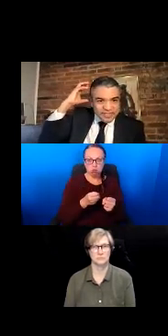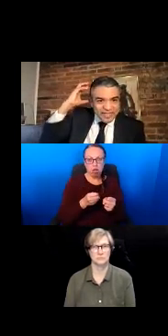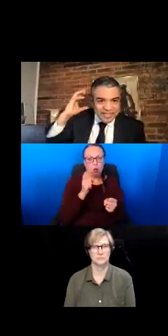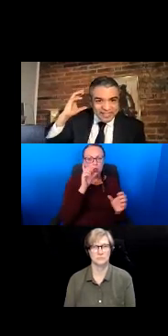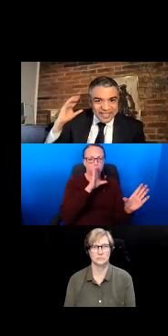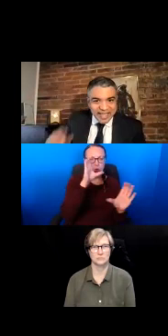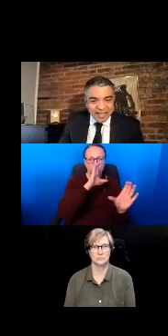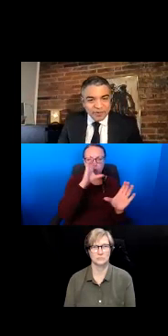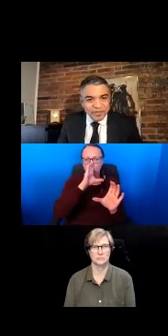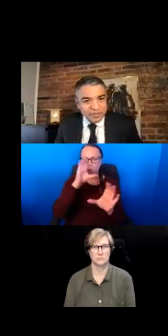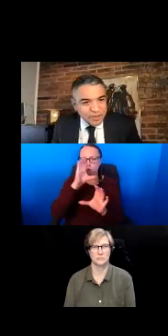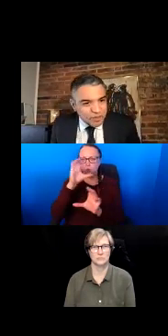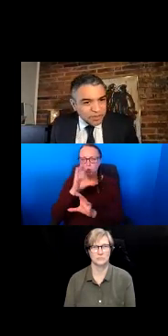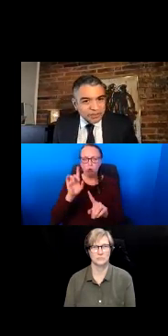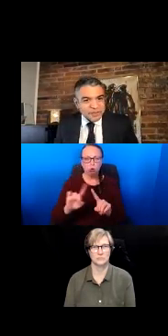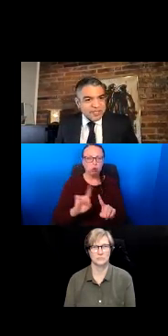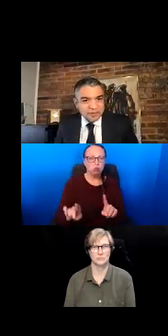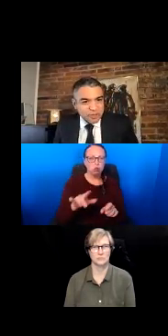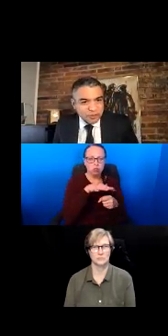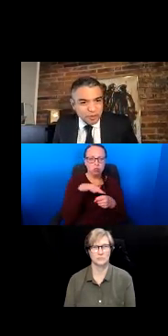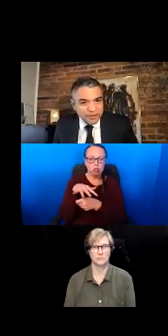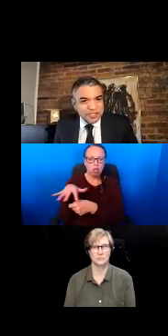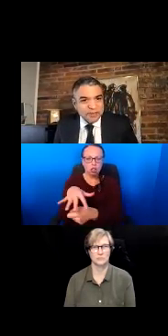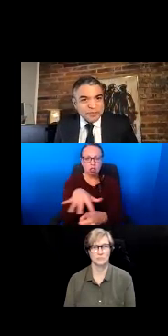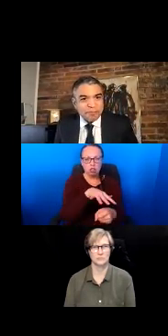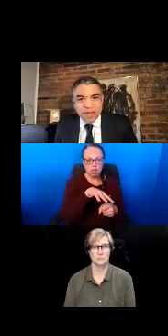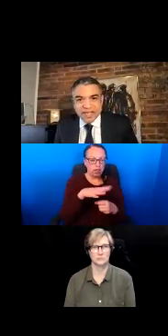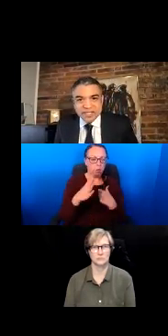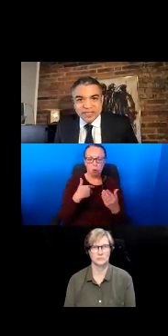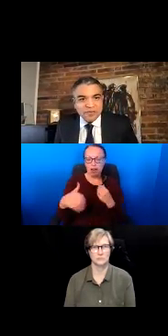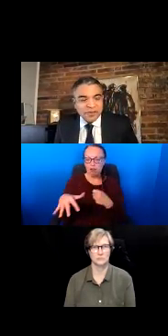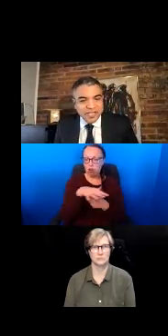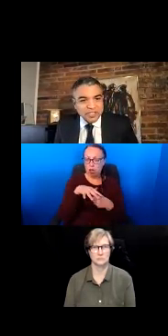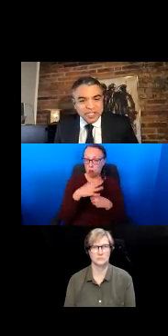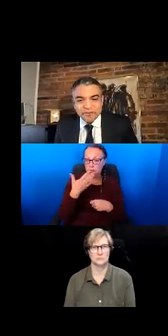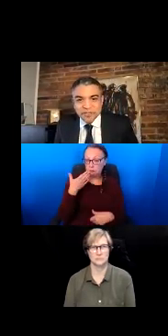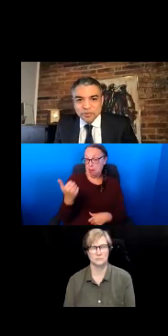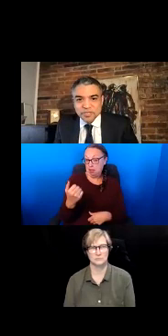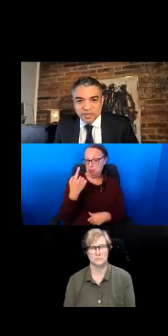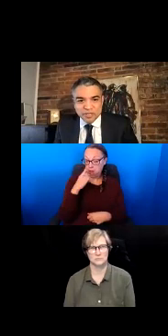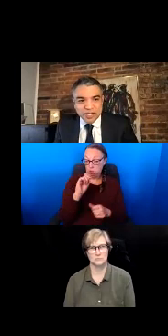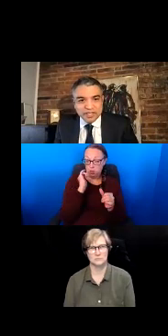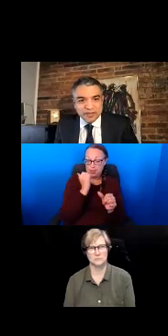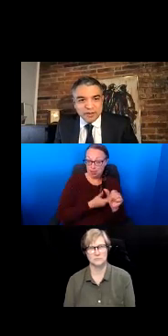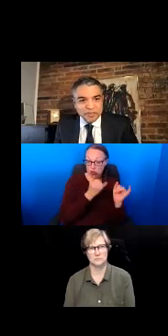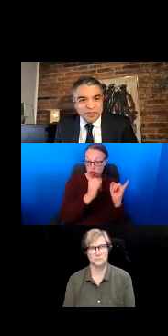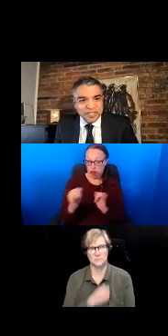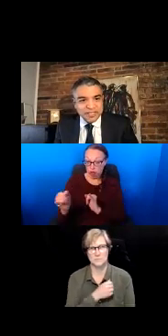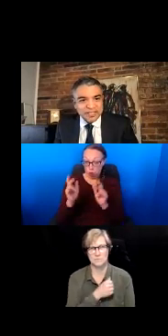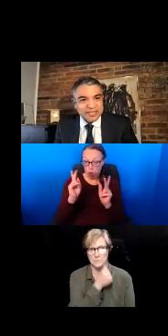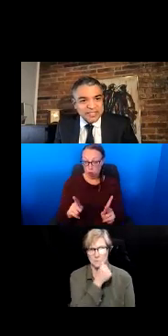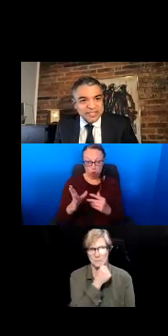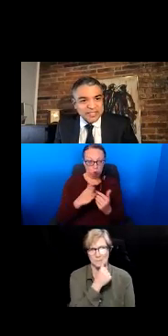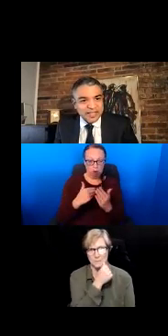different sites, and we took the site, whatever site was best for each individual subject, right? Whichever